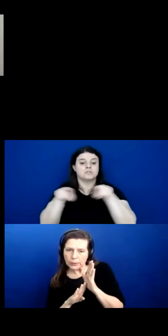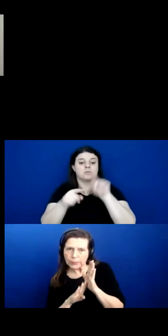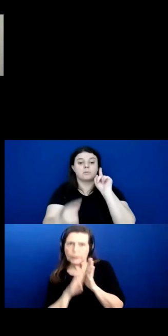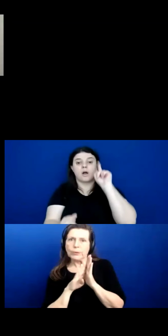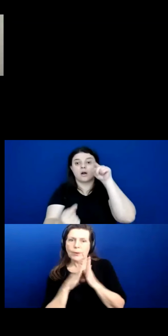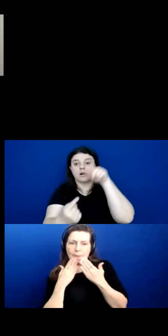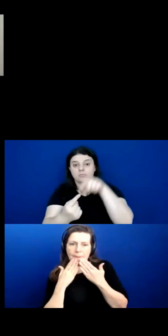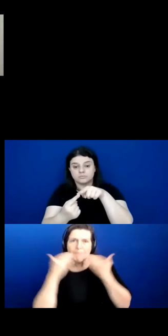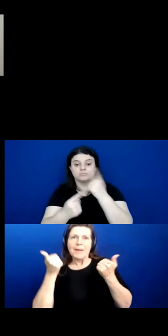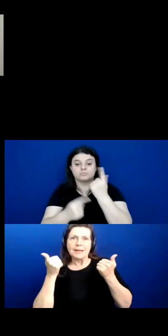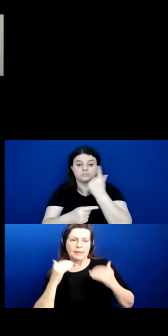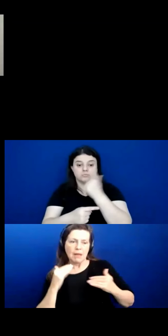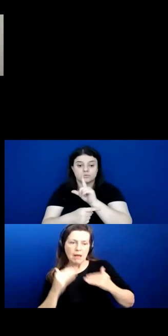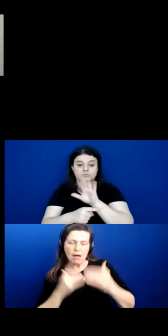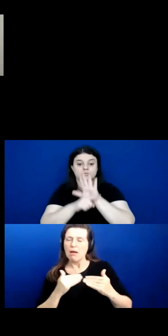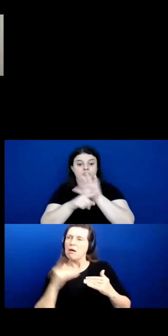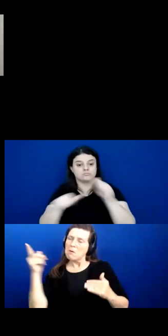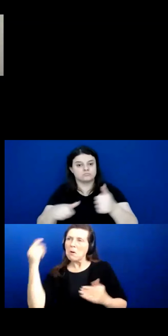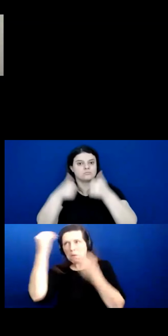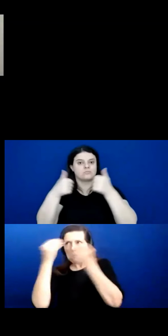for the effect measurement.